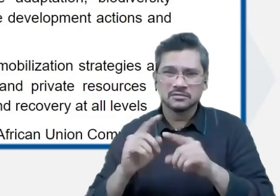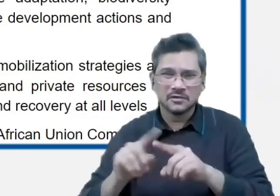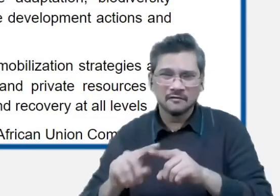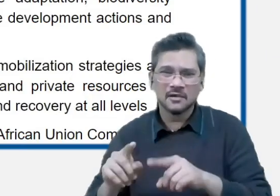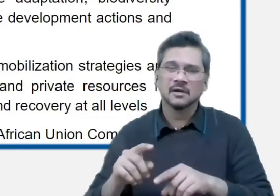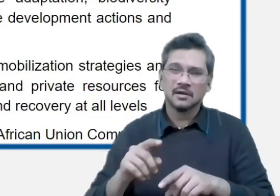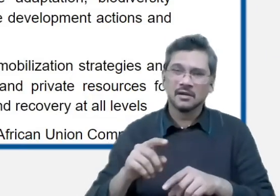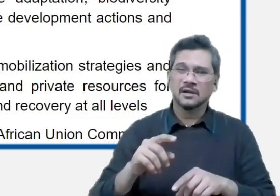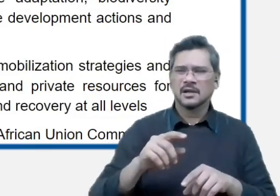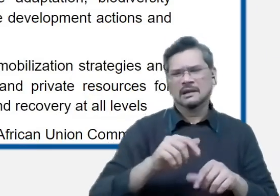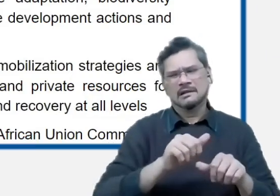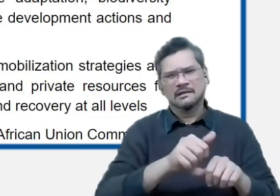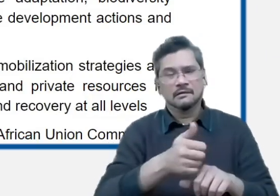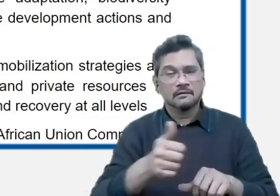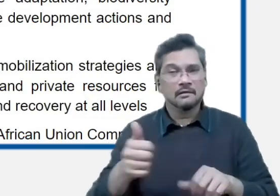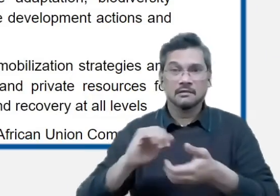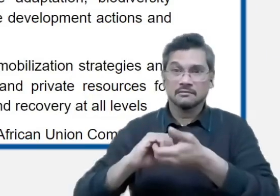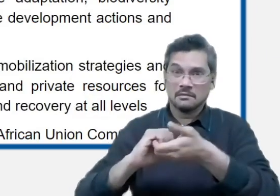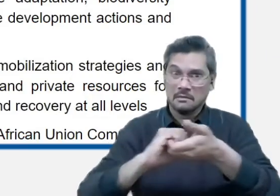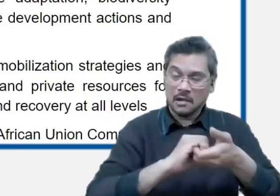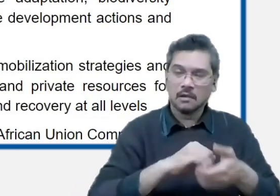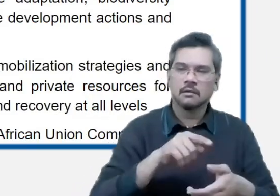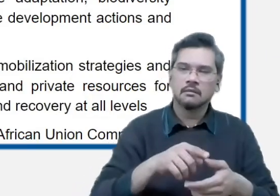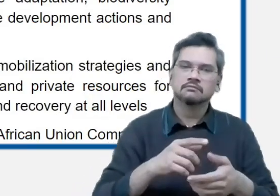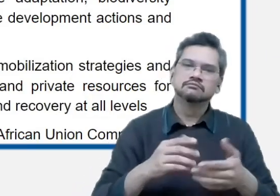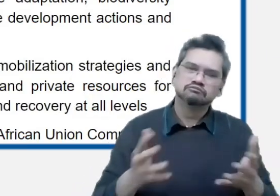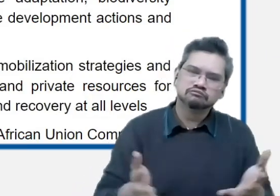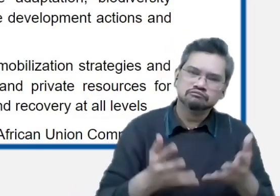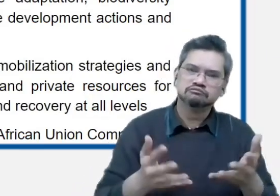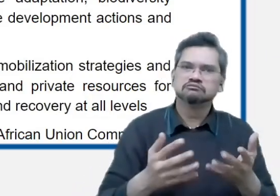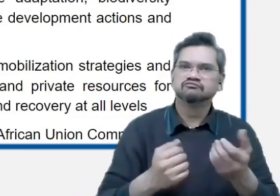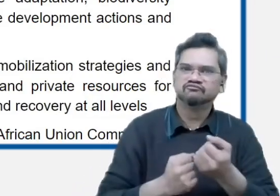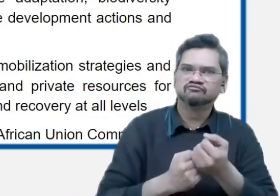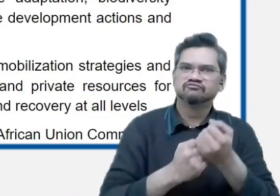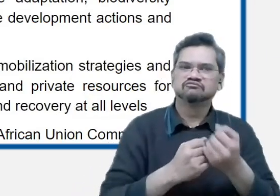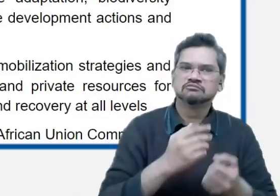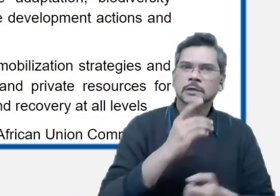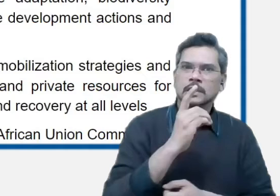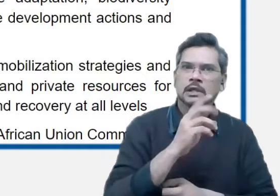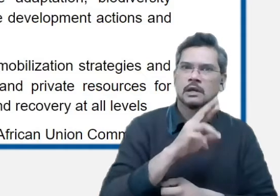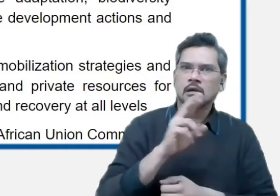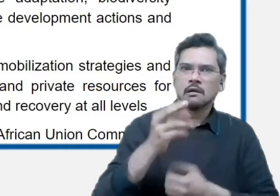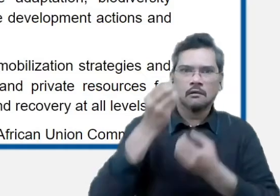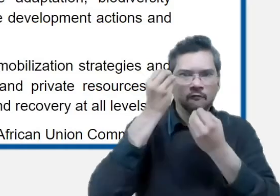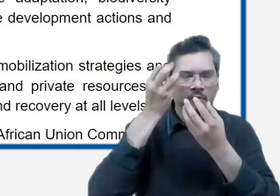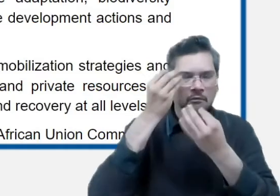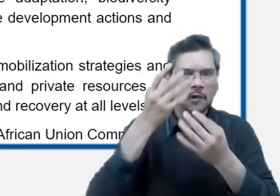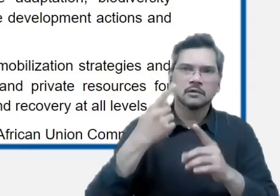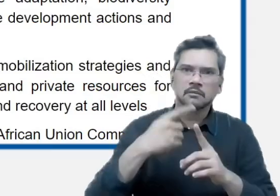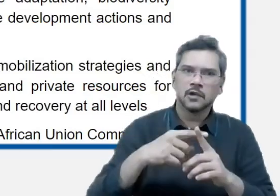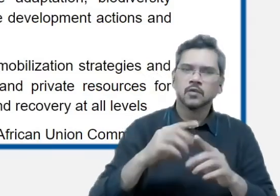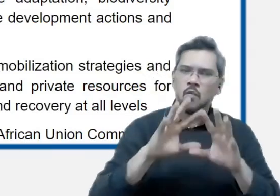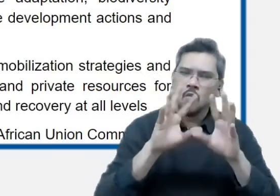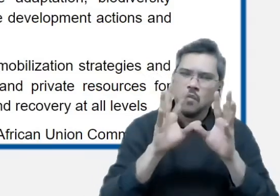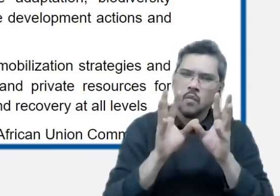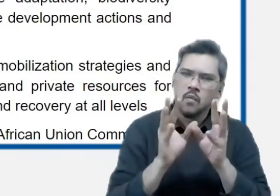and implementation of disaster risk-informed, inclusive, holistic, and gender-sensitive strategies,